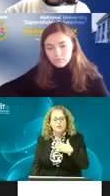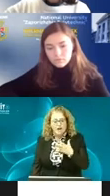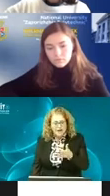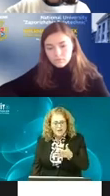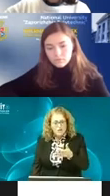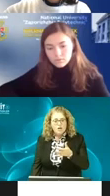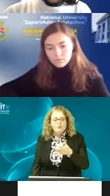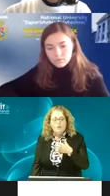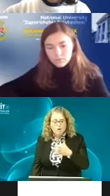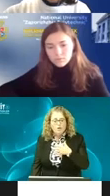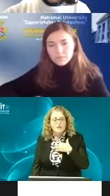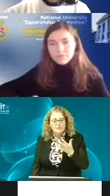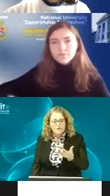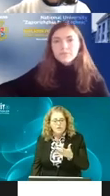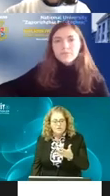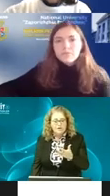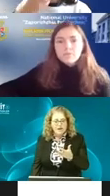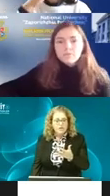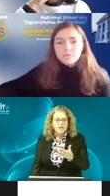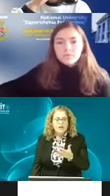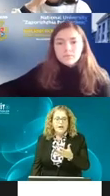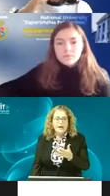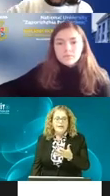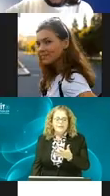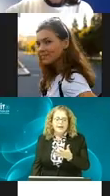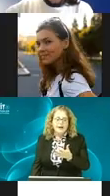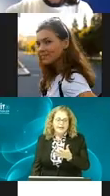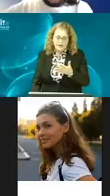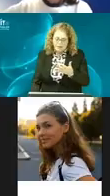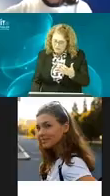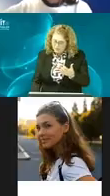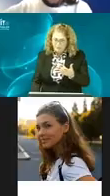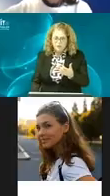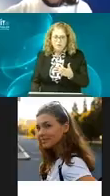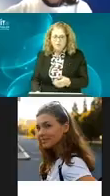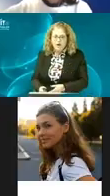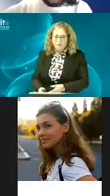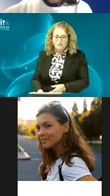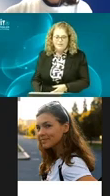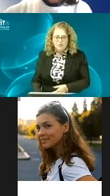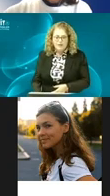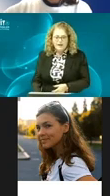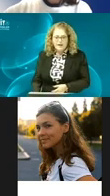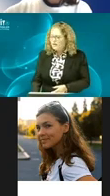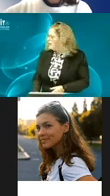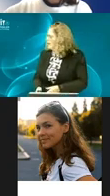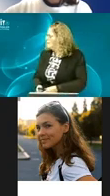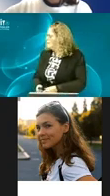a challenge for all the speech and interaction. And I can maybe show you how it sounds